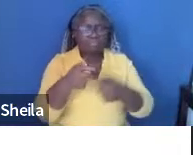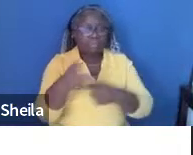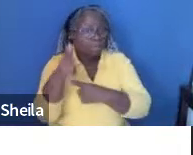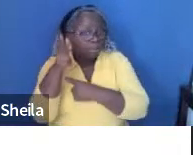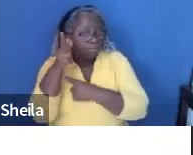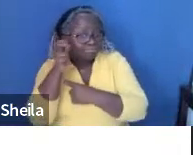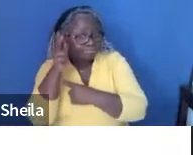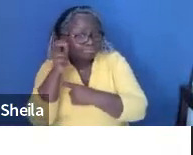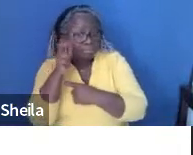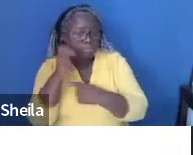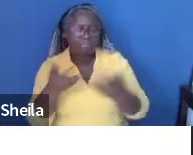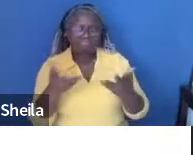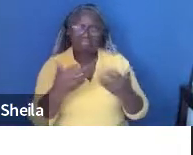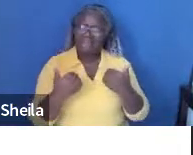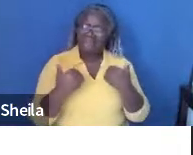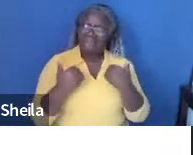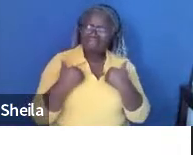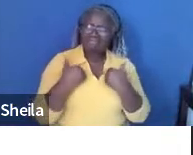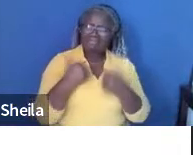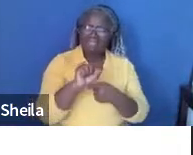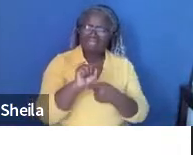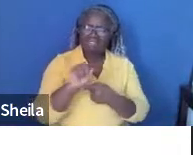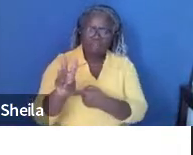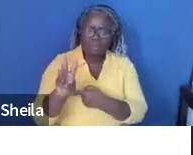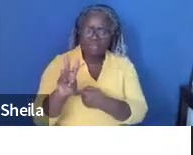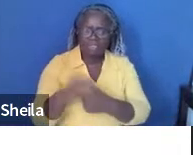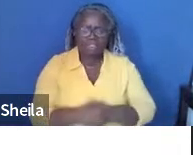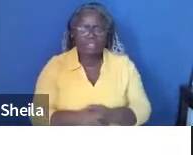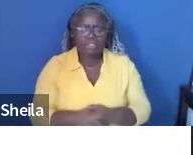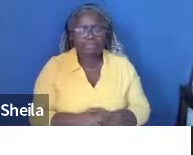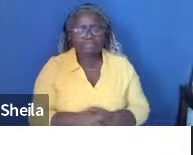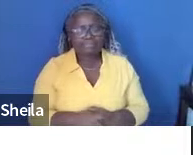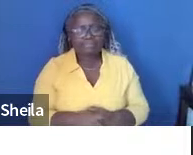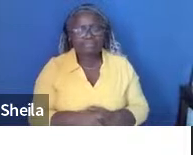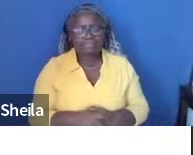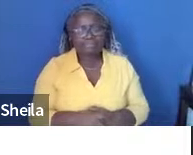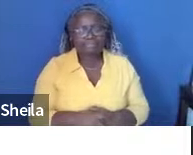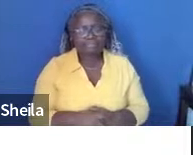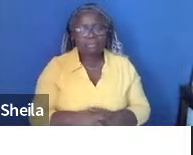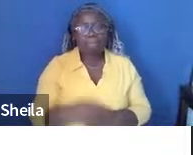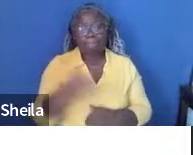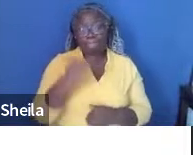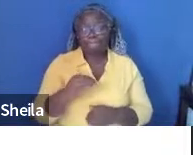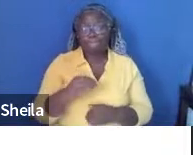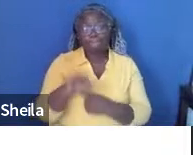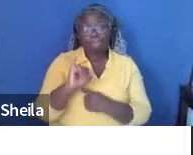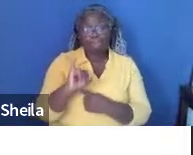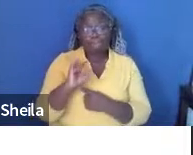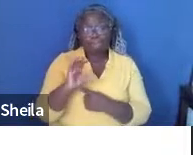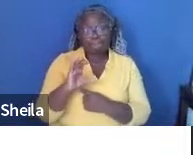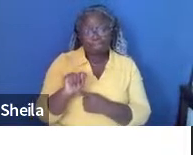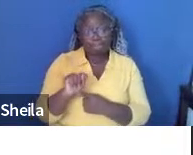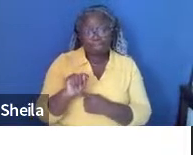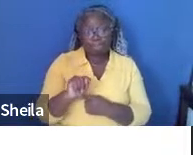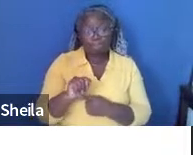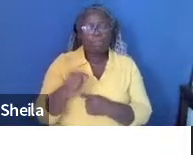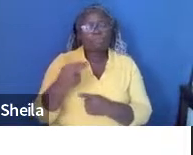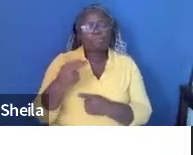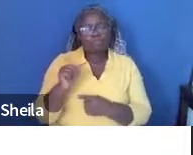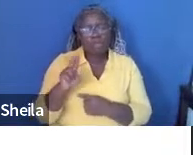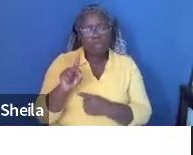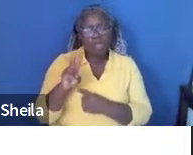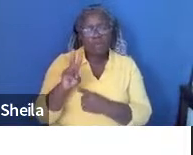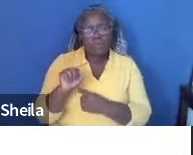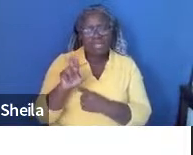Next slide. Section 508 ICT hardware includes devices that transmit information or has